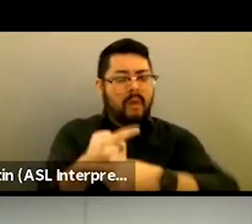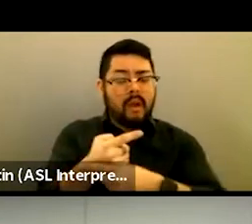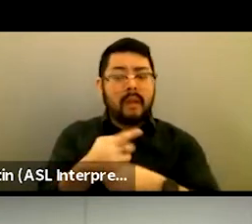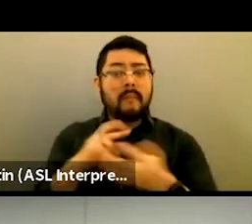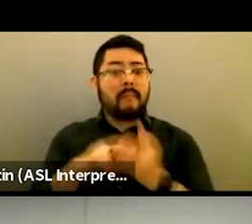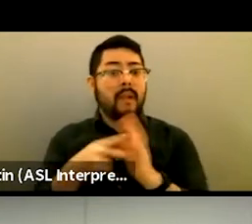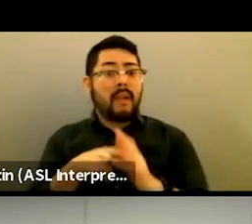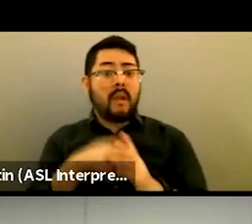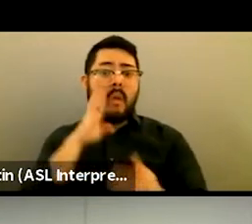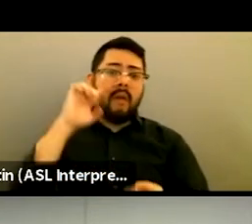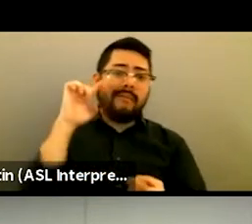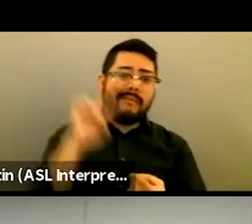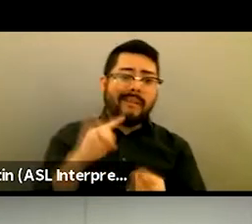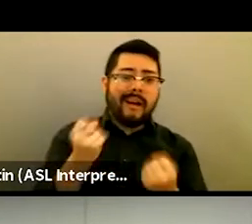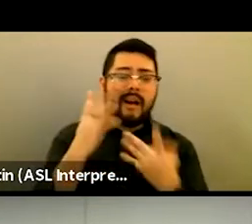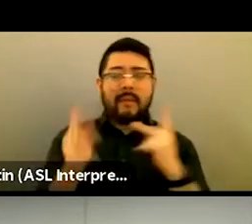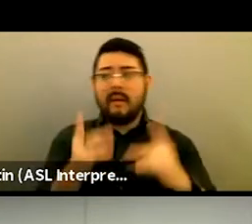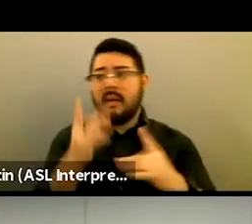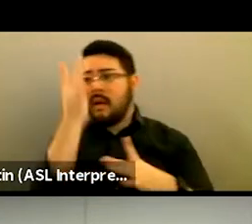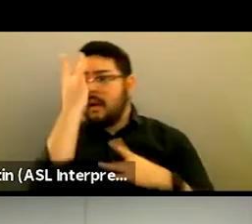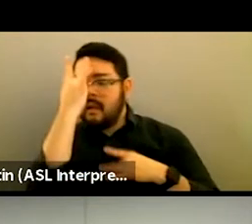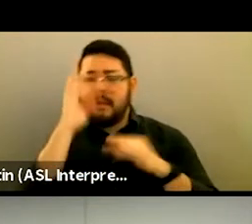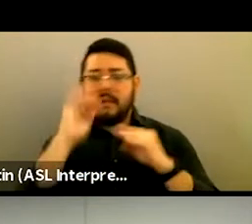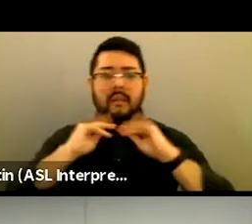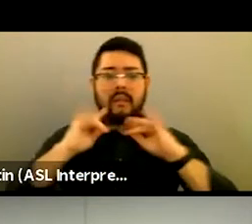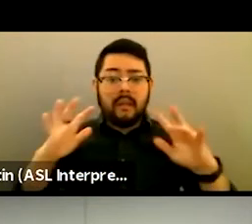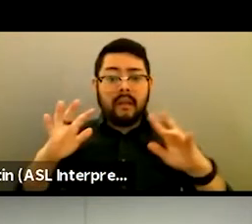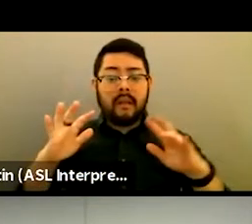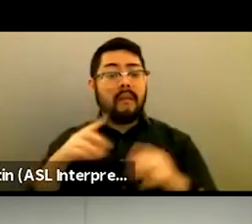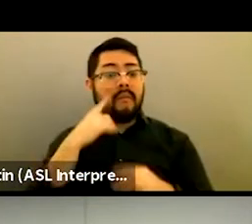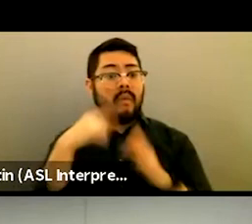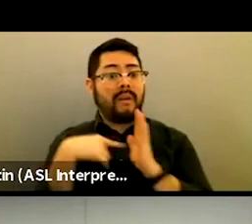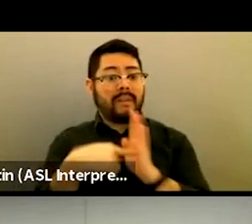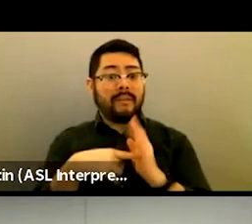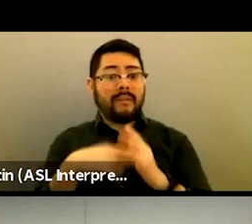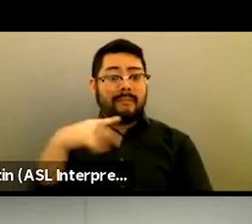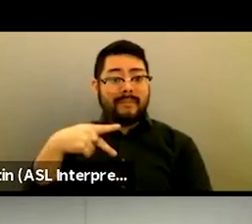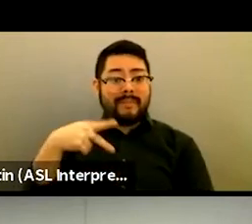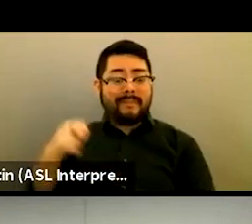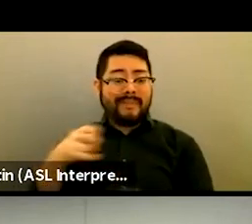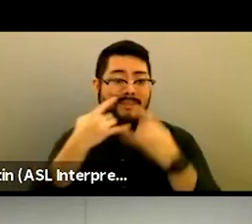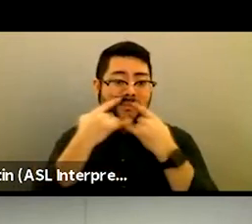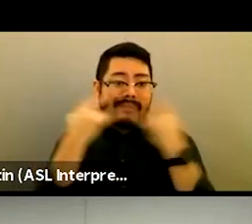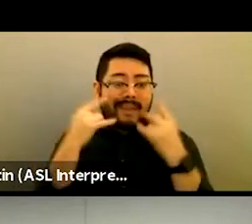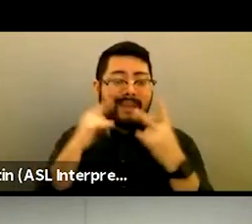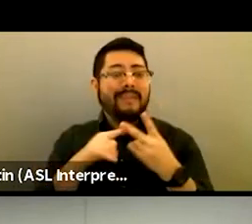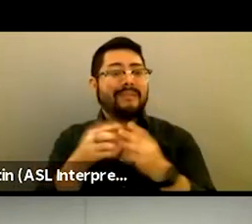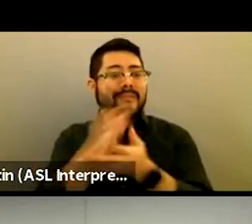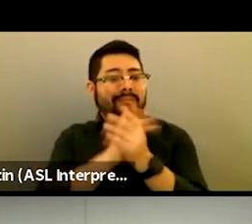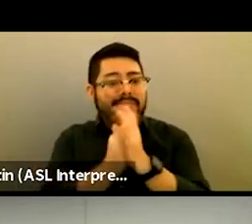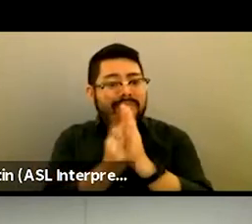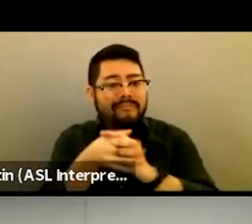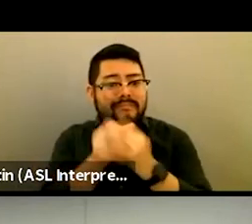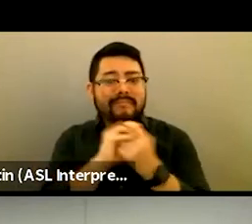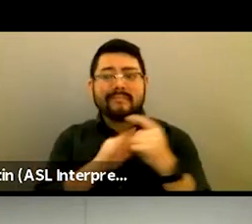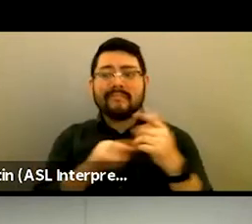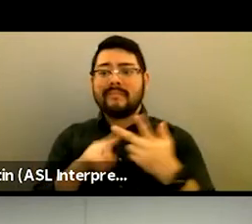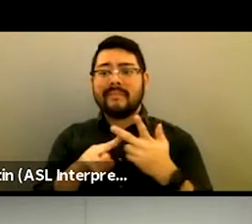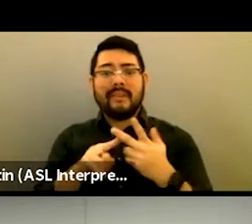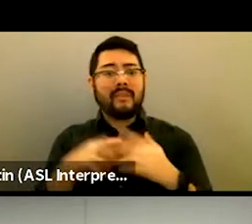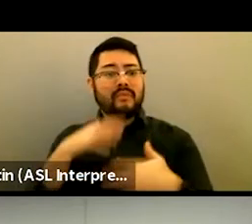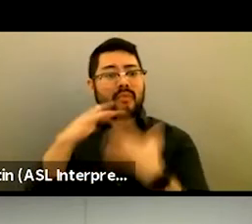spread of COVID, things like wearing a mask, proper hygiene, social distancing, et cetera. But all of those studies